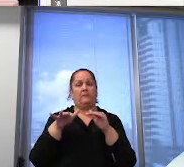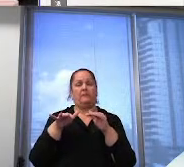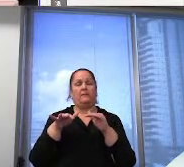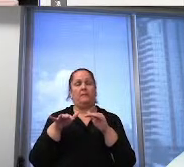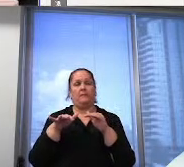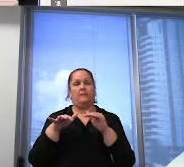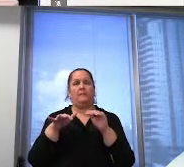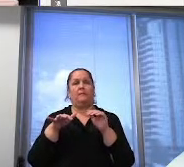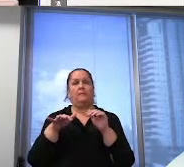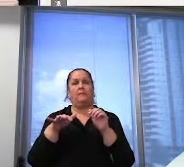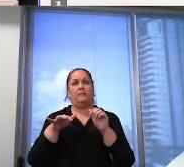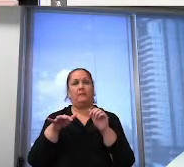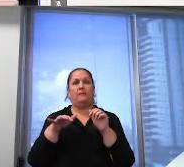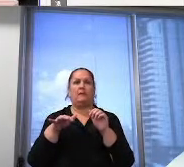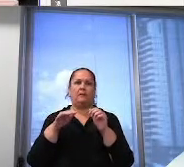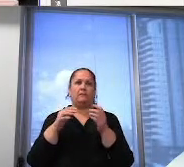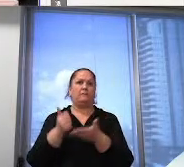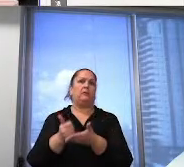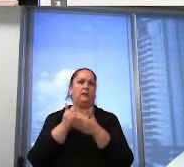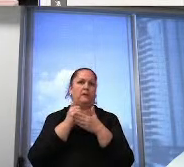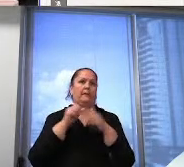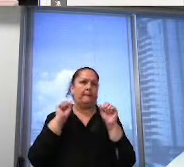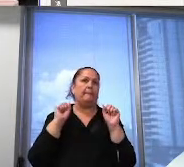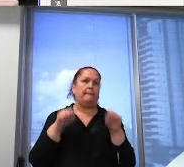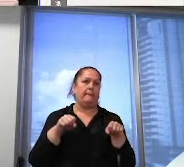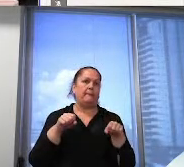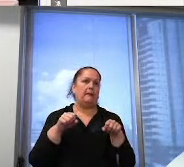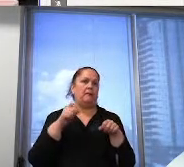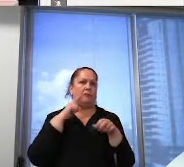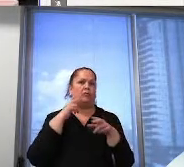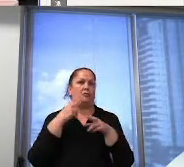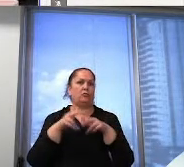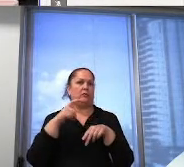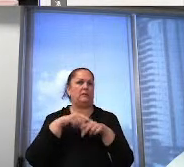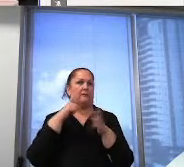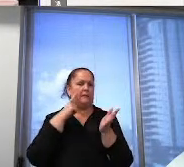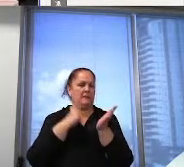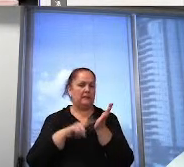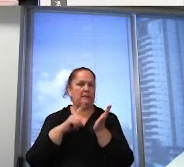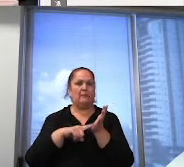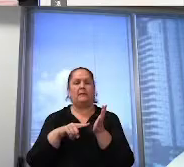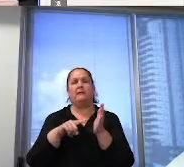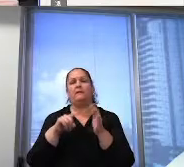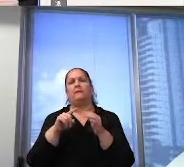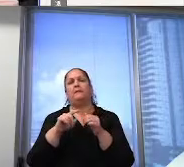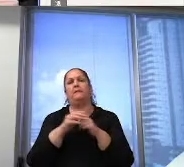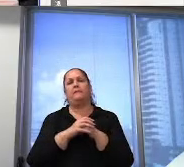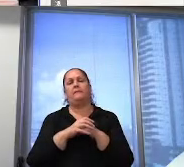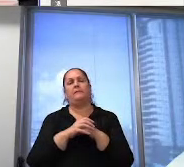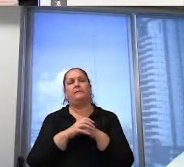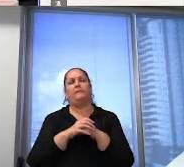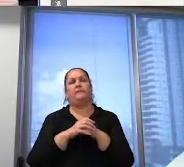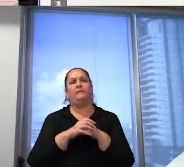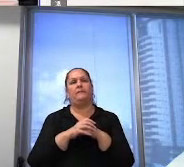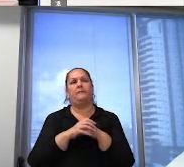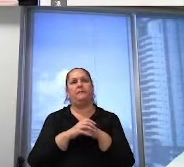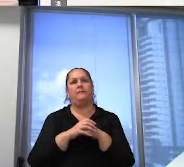municipalities can be very valuable in helping with those very short-term inspections, dealing with things like